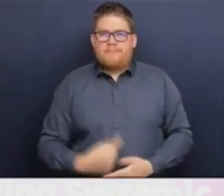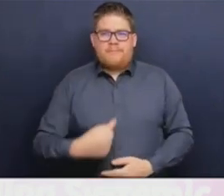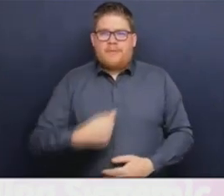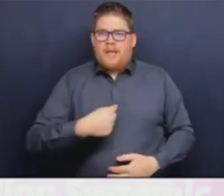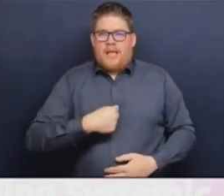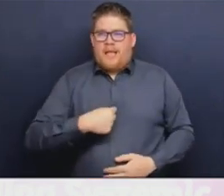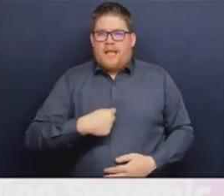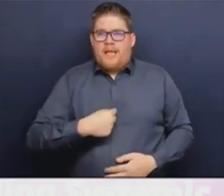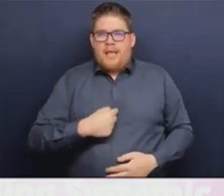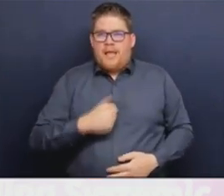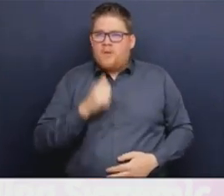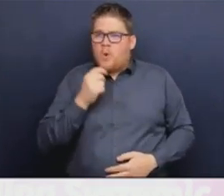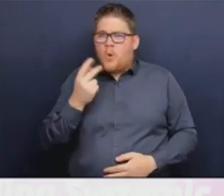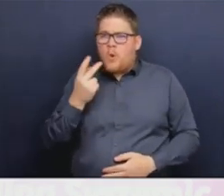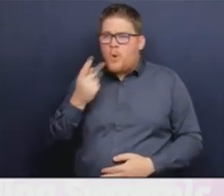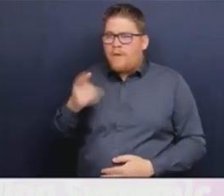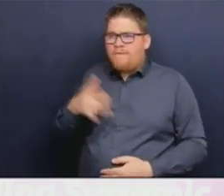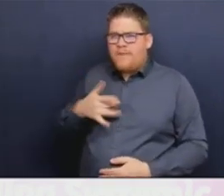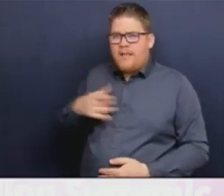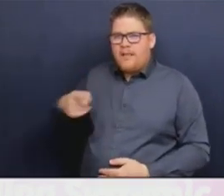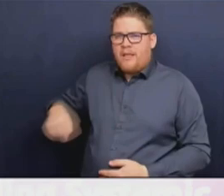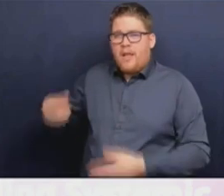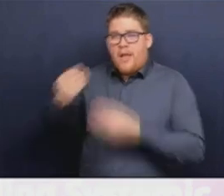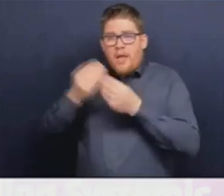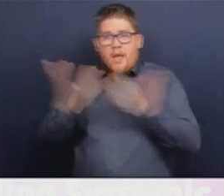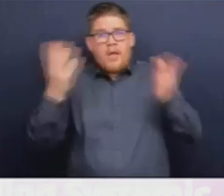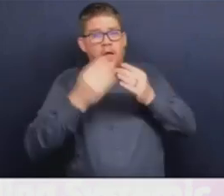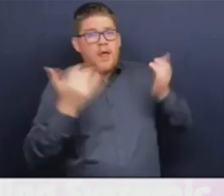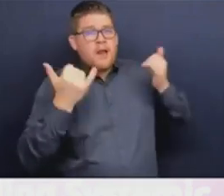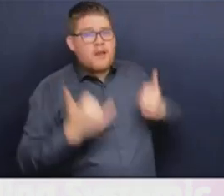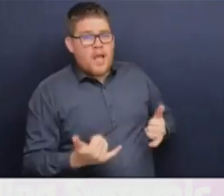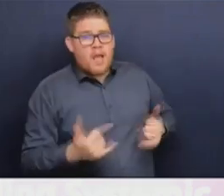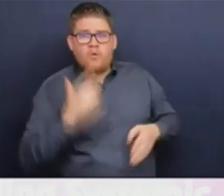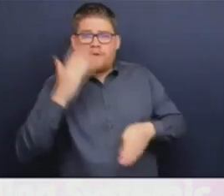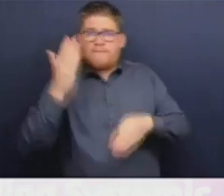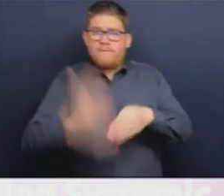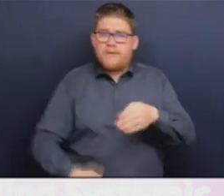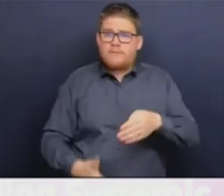September. They are just grateful that we're taking that first step and we're doing it together.